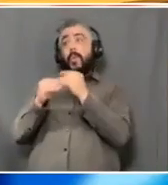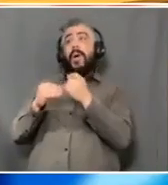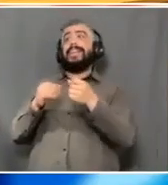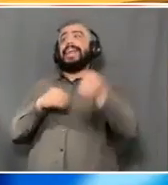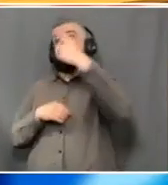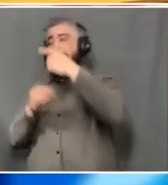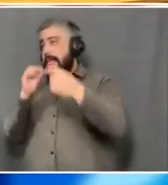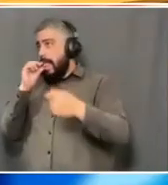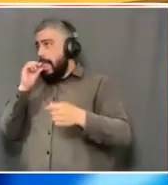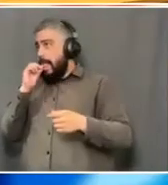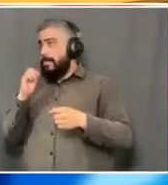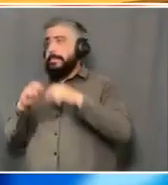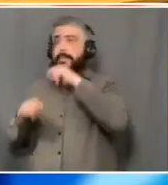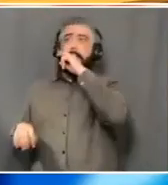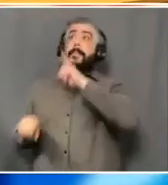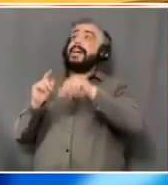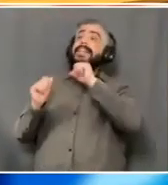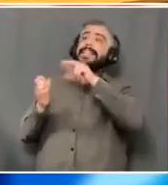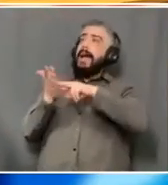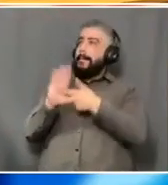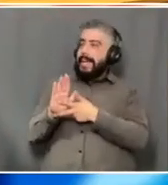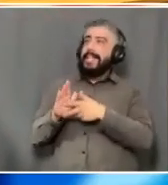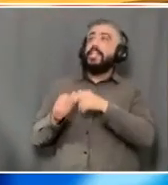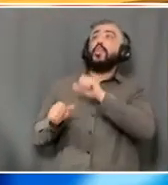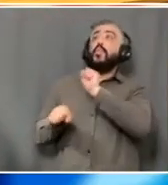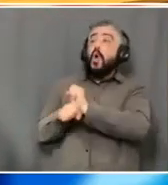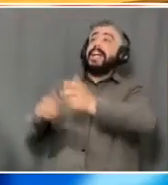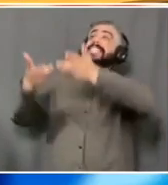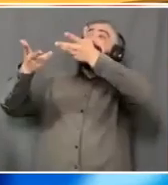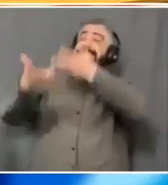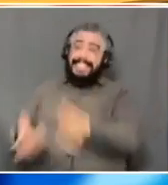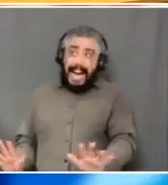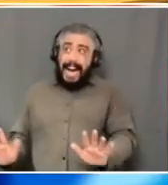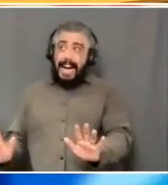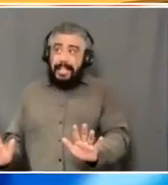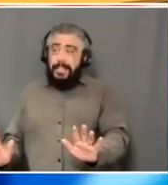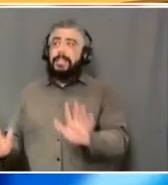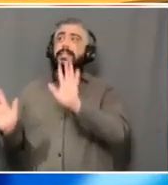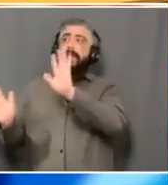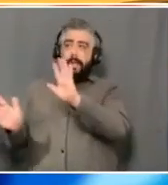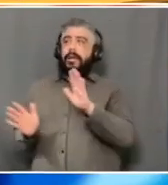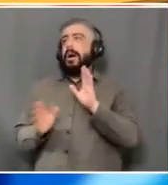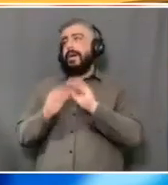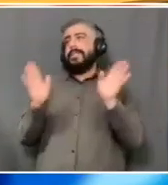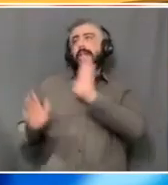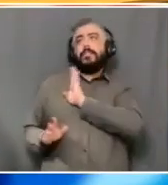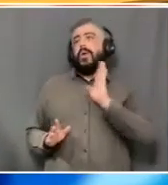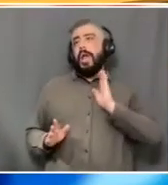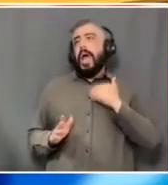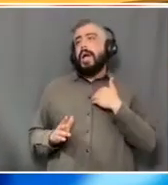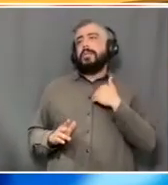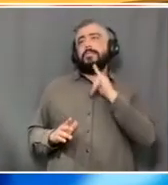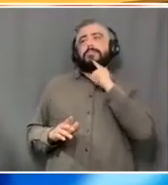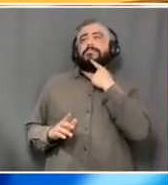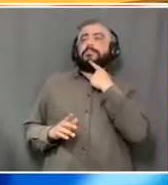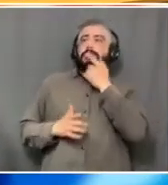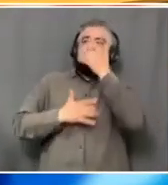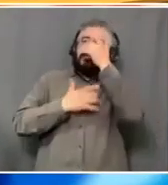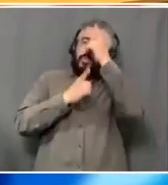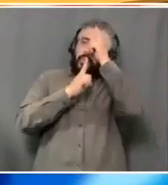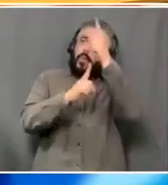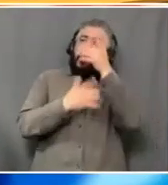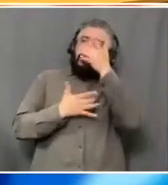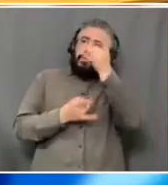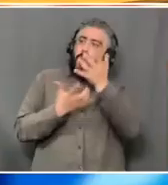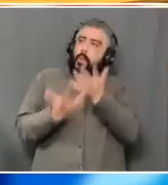doesn't mean that the work is done. Obviously, the board has a substantial interest in it. The superintendent and the leadership of the